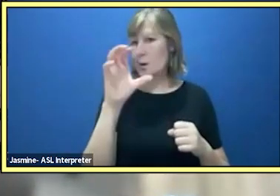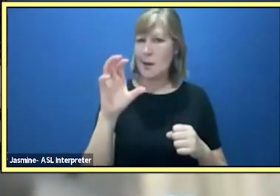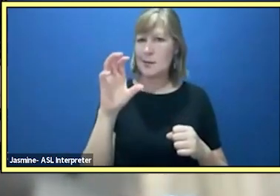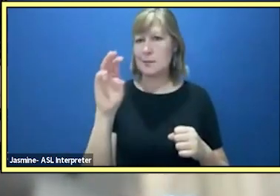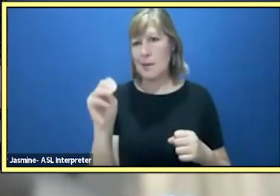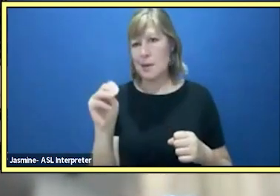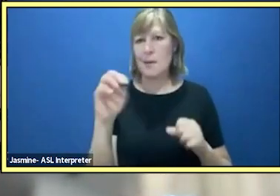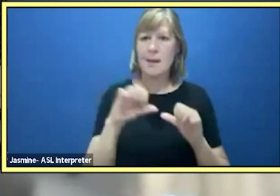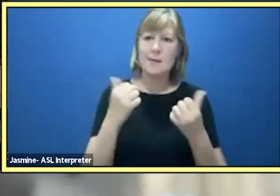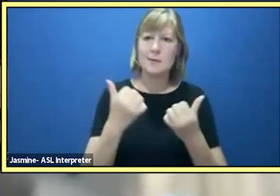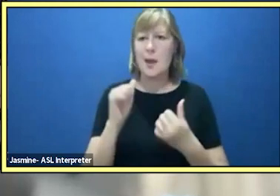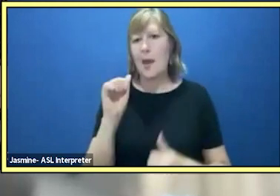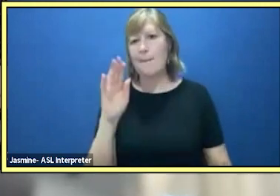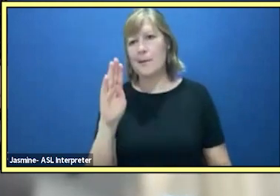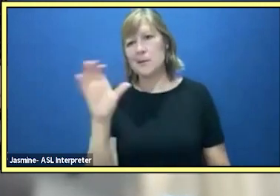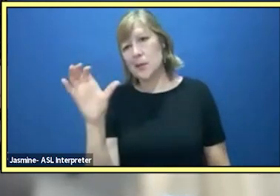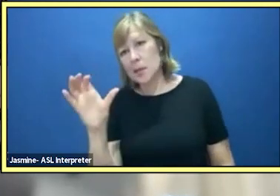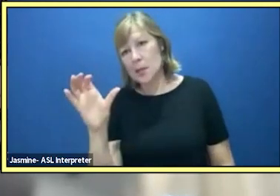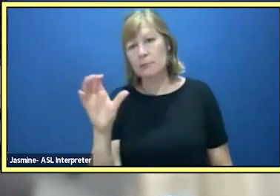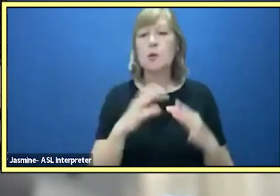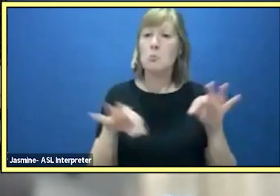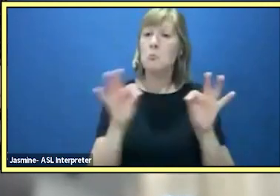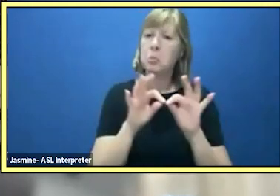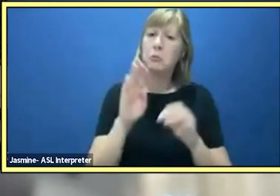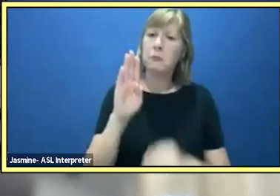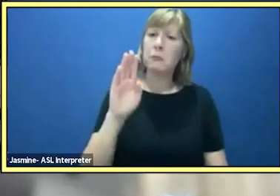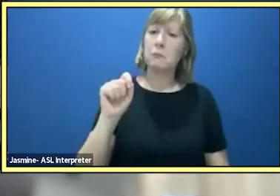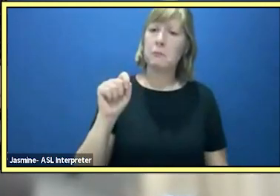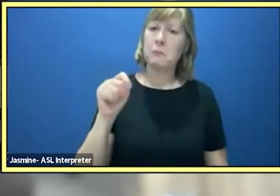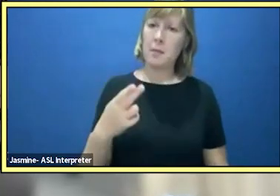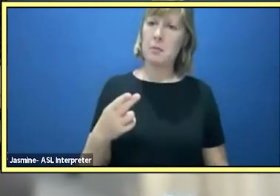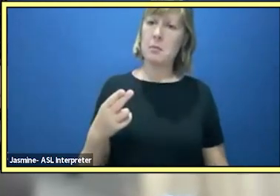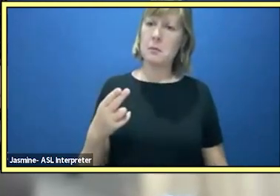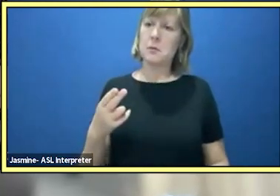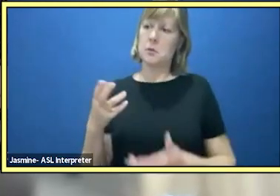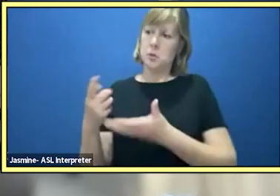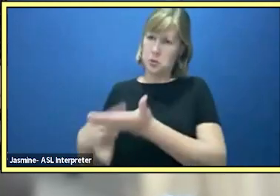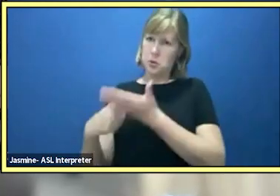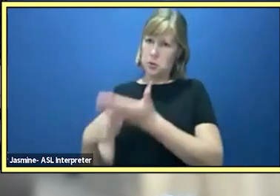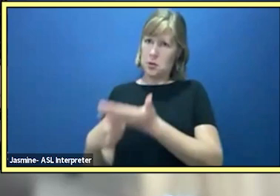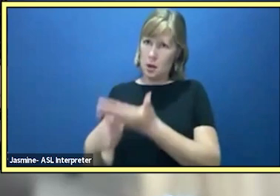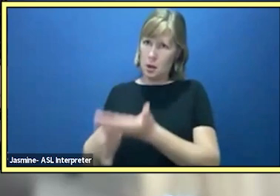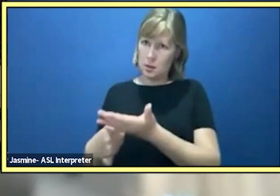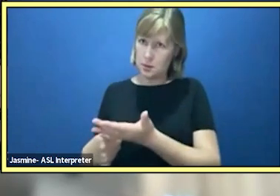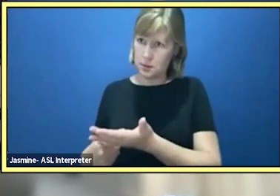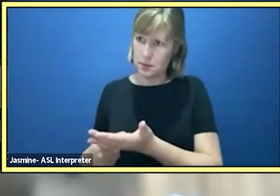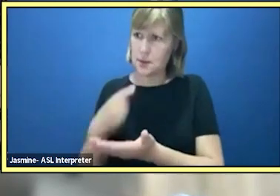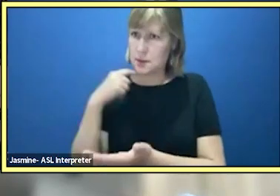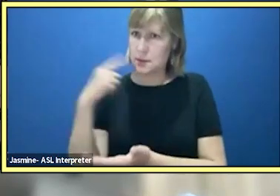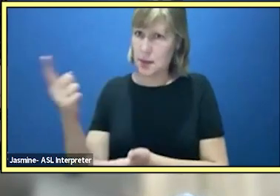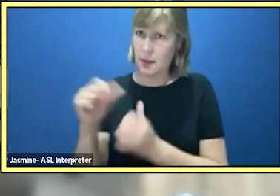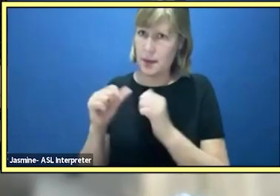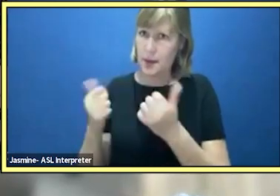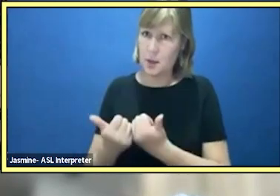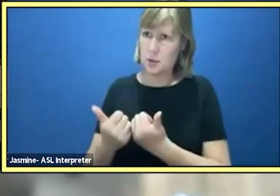would be important for Beth to talk to the case management agency about those folks that she currently provides, plan